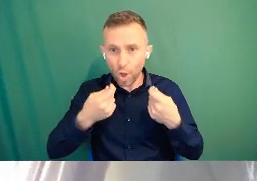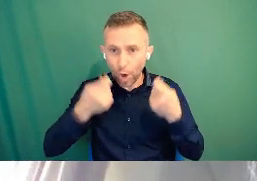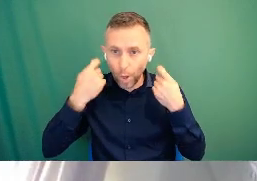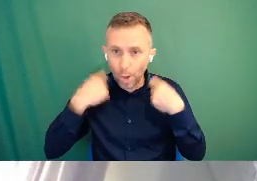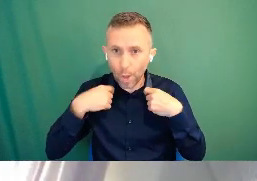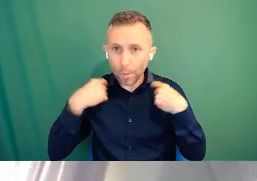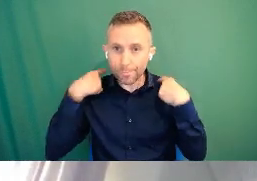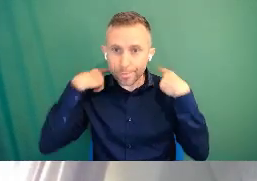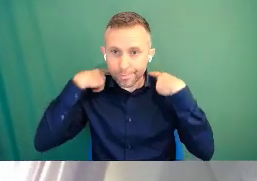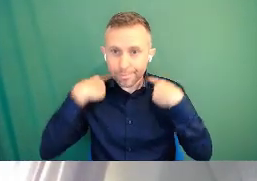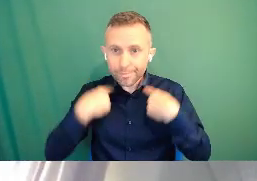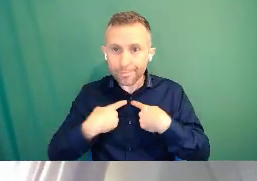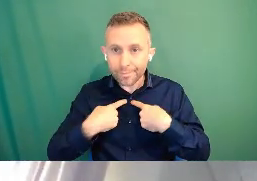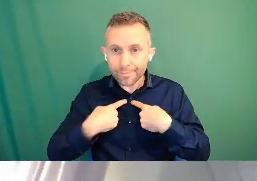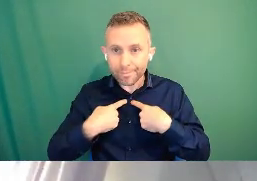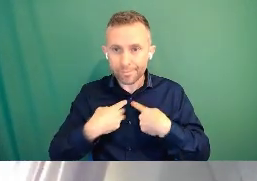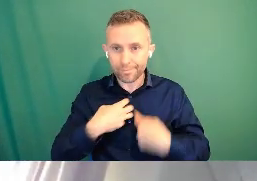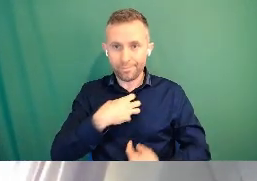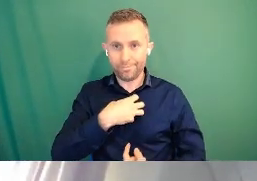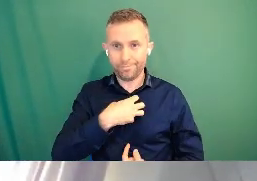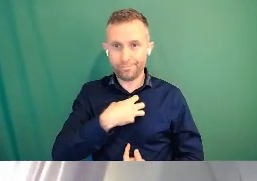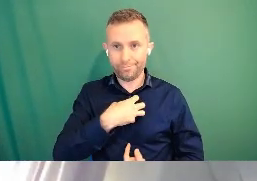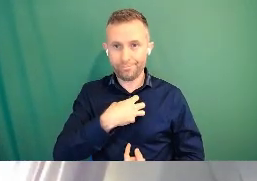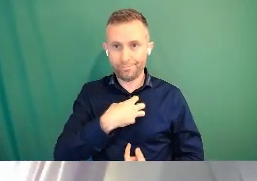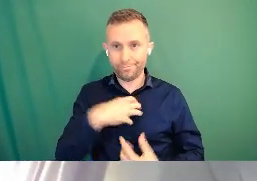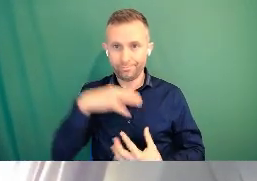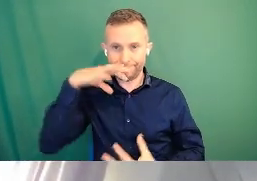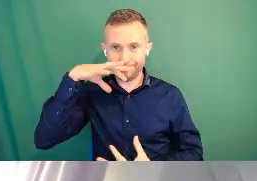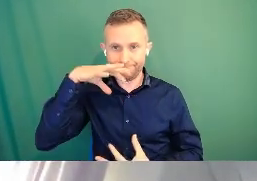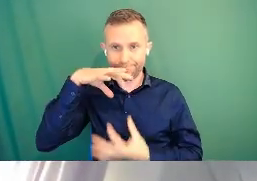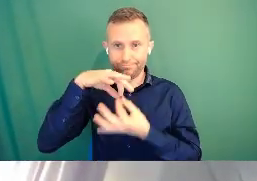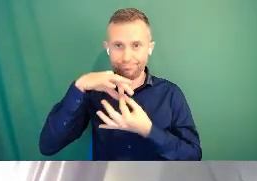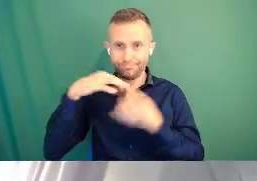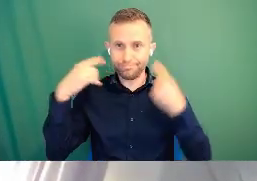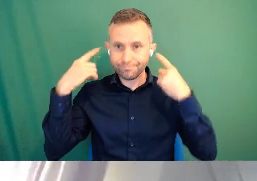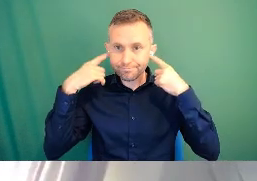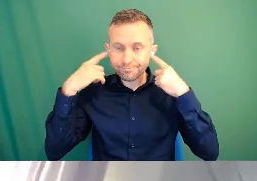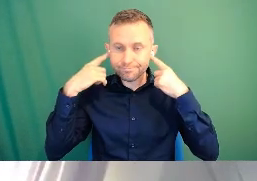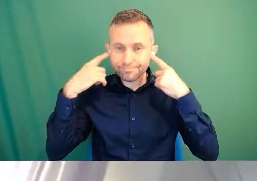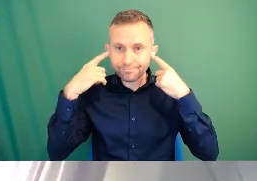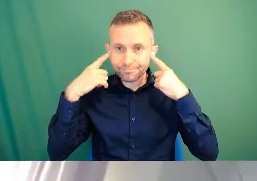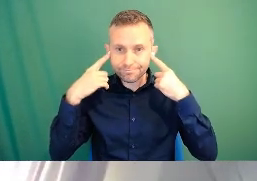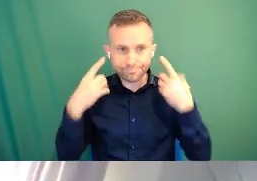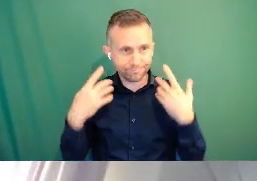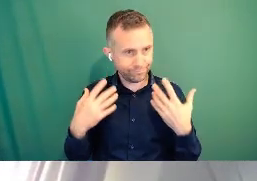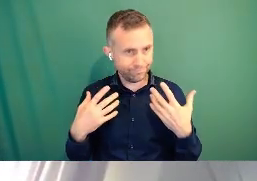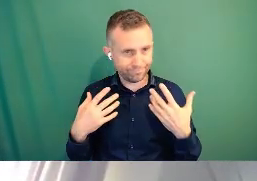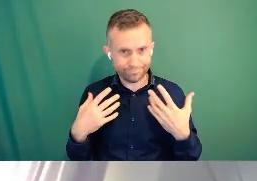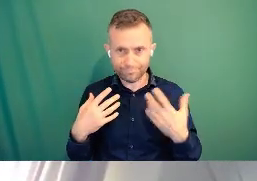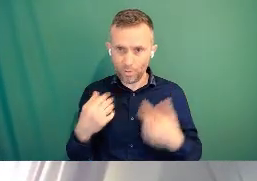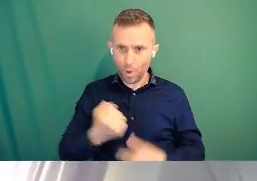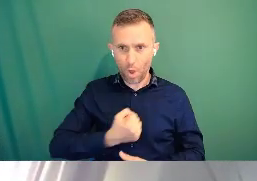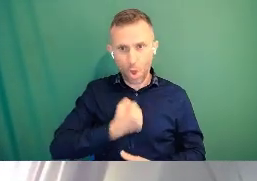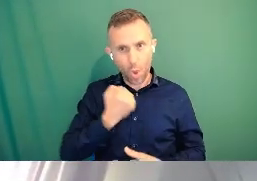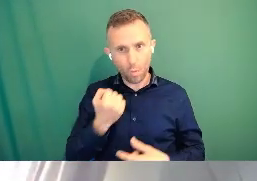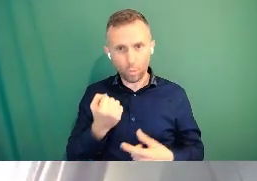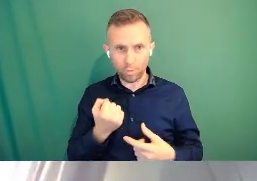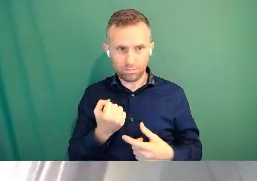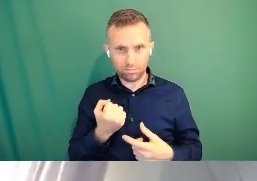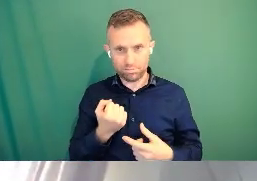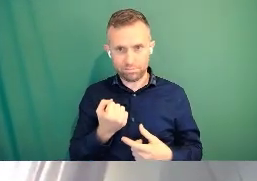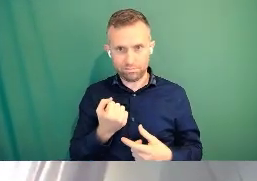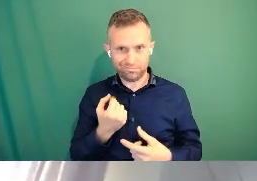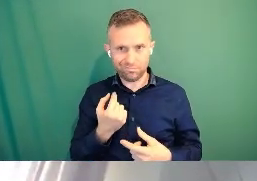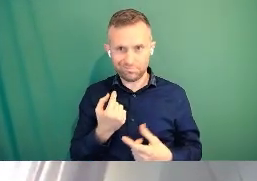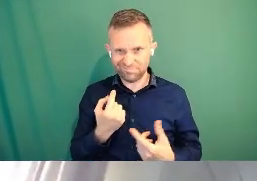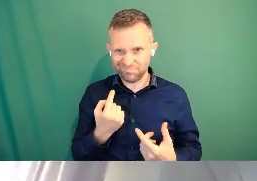use whenever I've got an audio guide. I actually carry a spare loop in the car, so that I've got some, I can plug it in when places